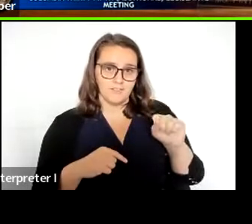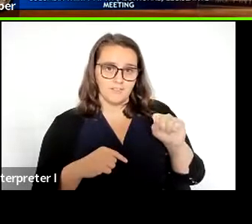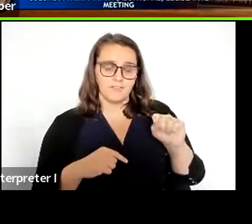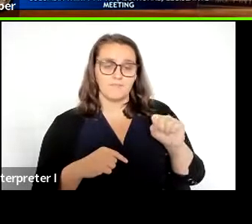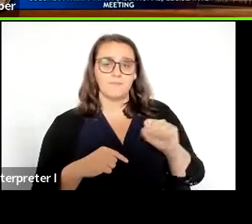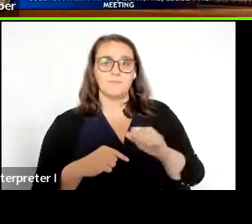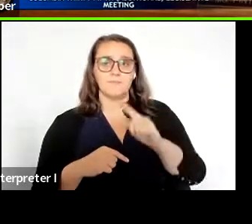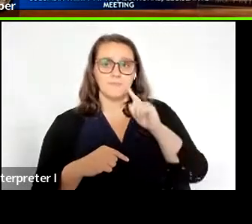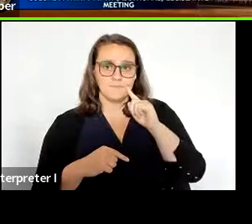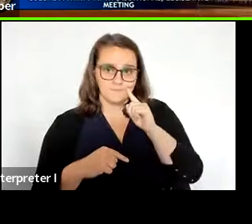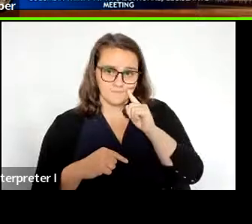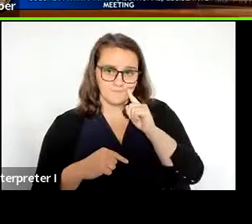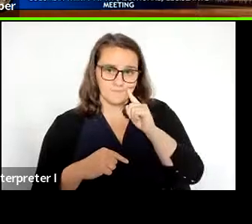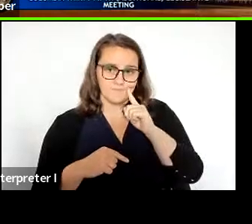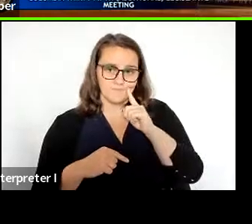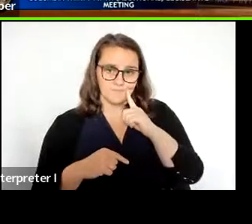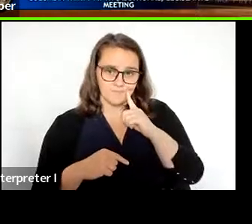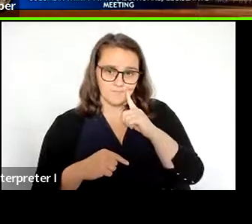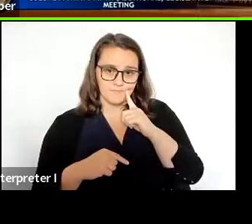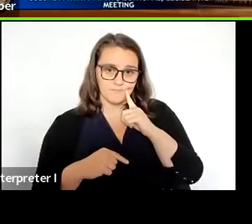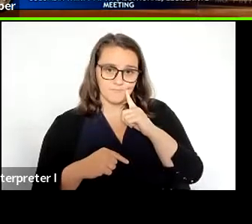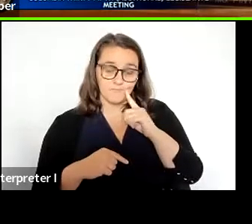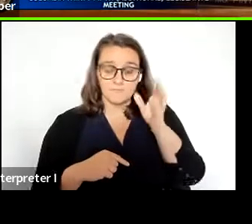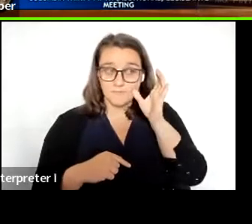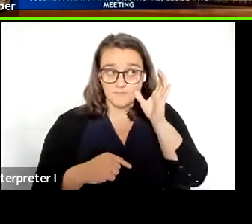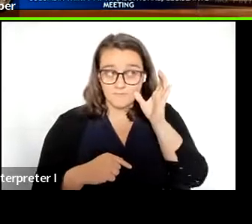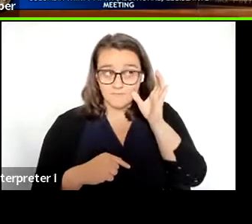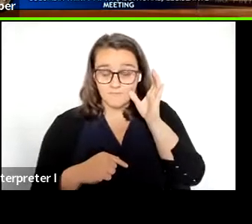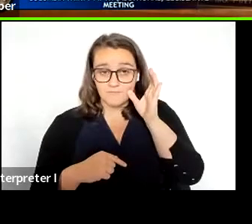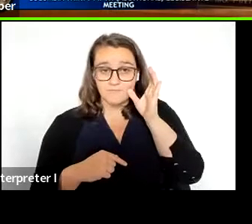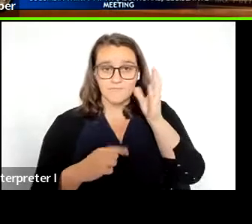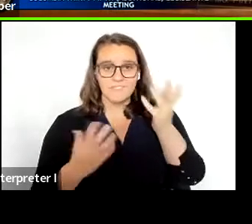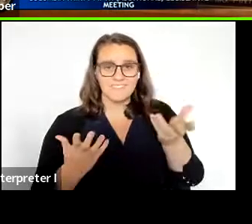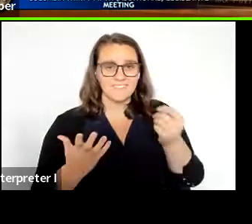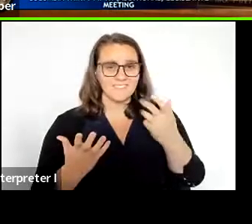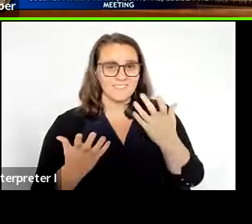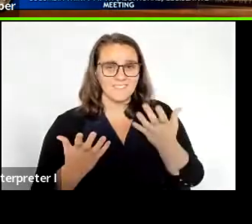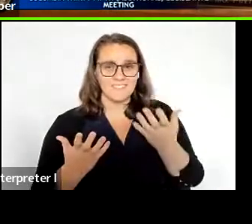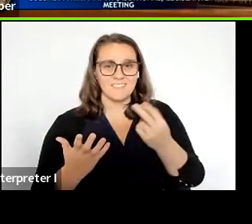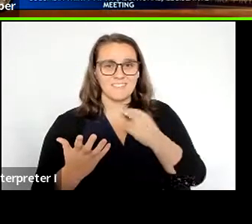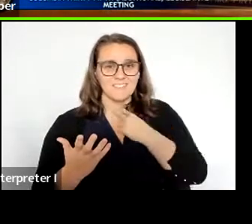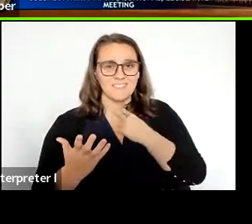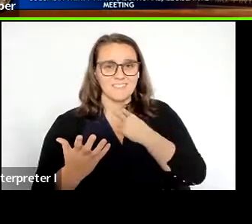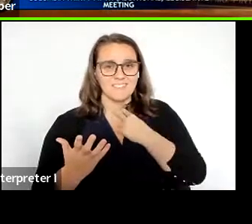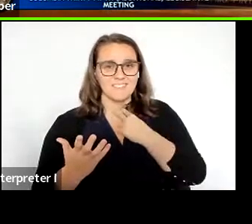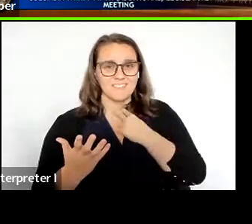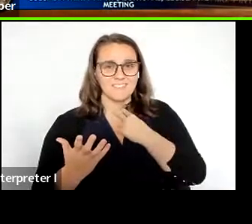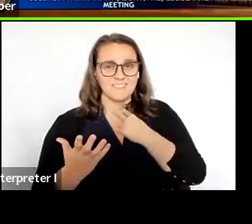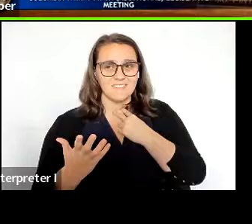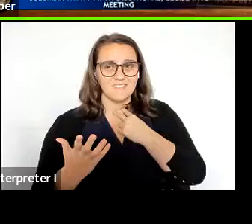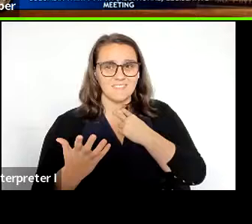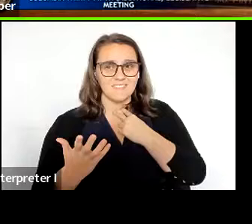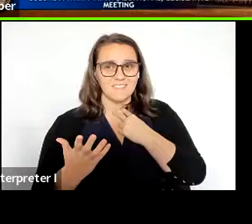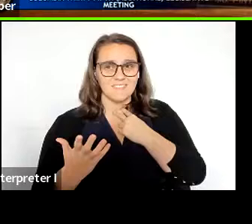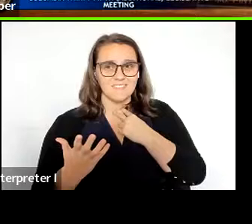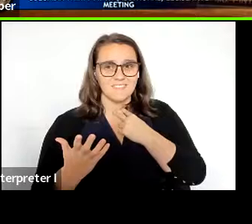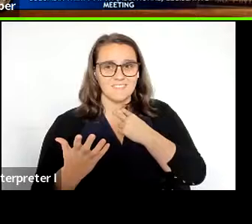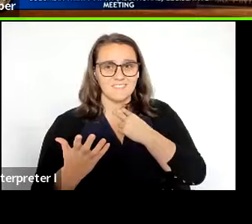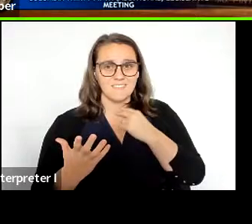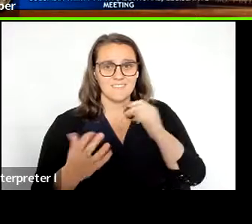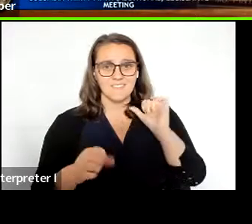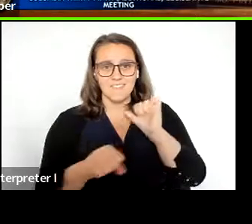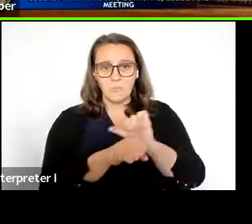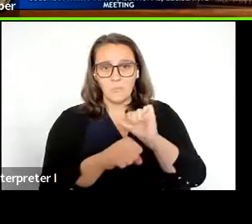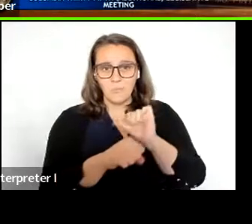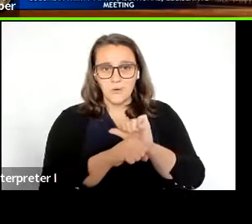think we are, in listening to everyone, stuck between a rock and a hard place and working as